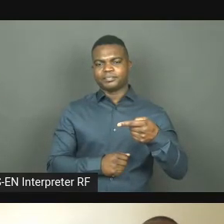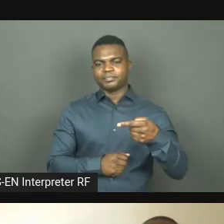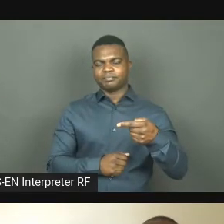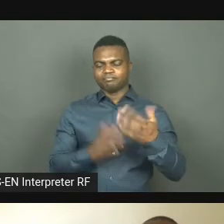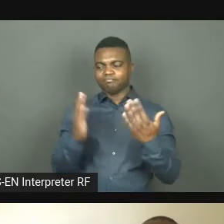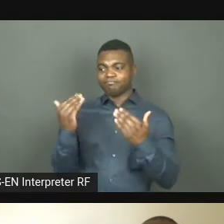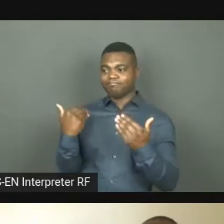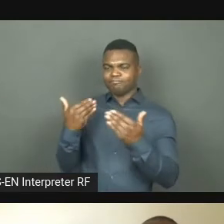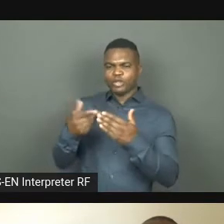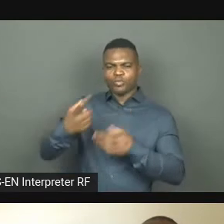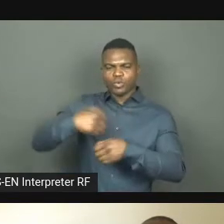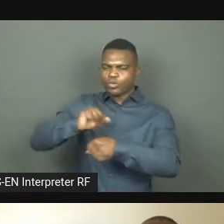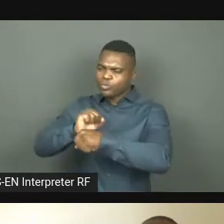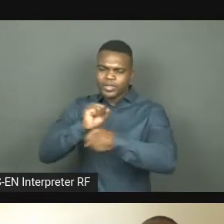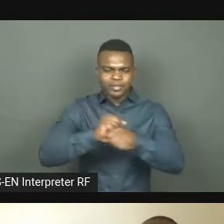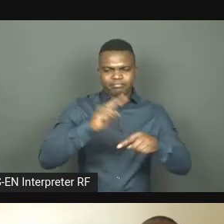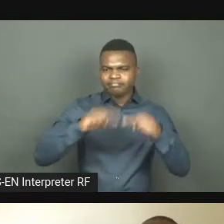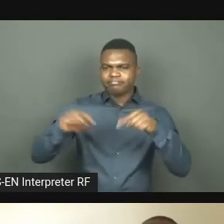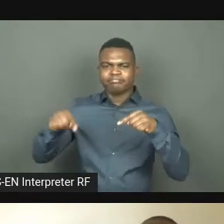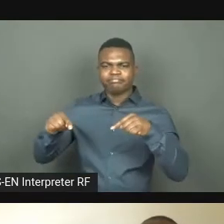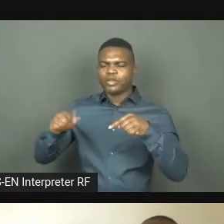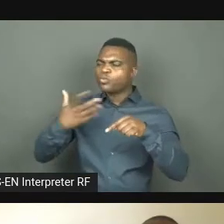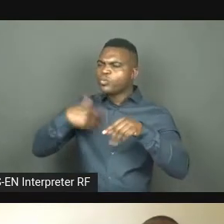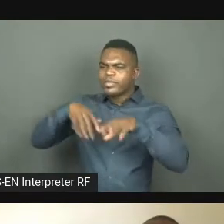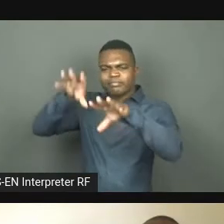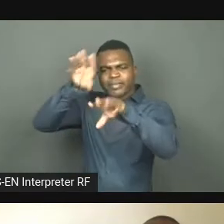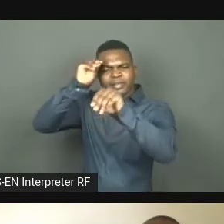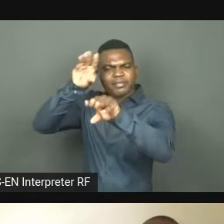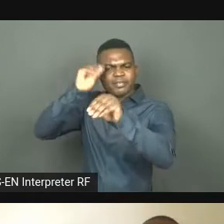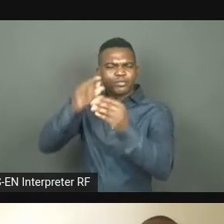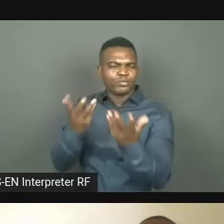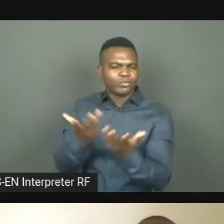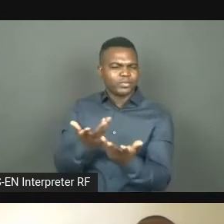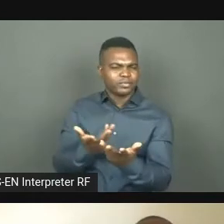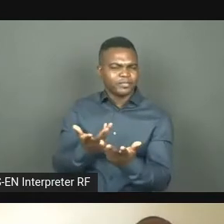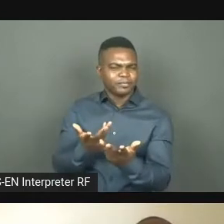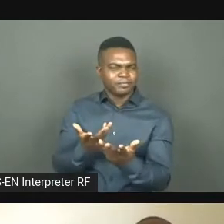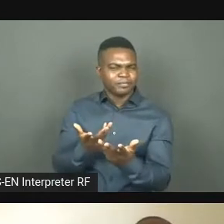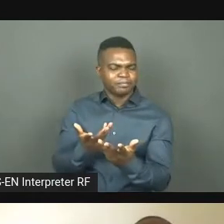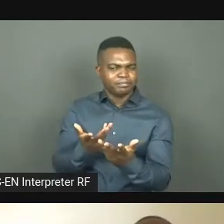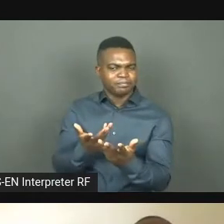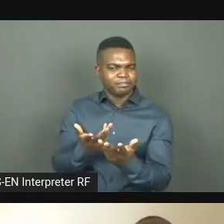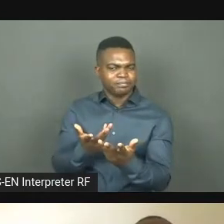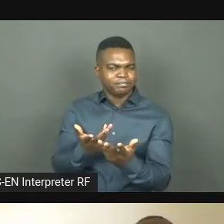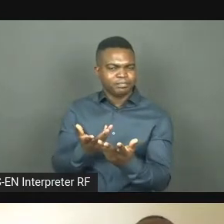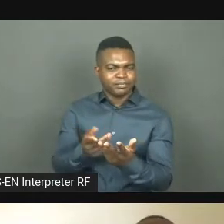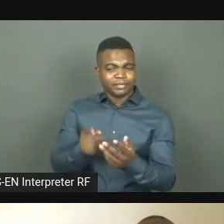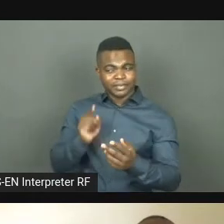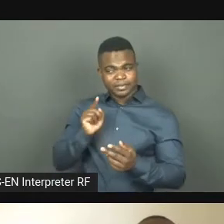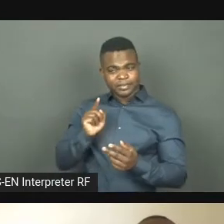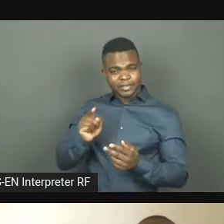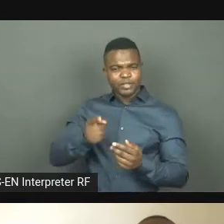And I would please keep it short. And I mean short as in let's have a discussion. Yeah.